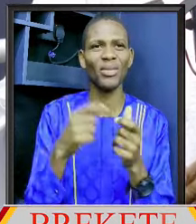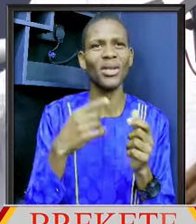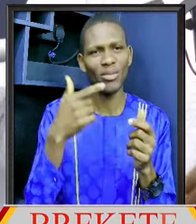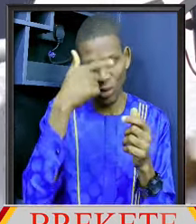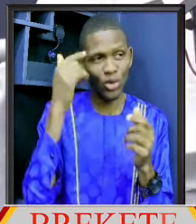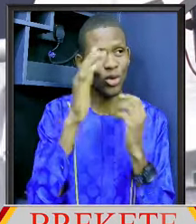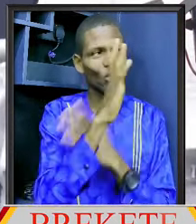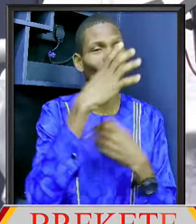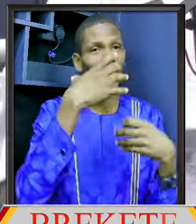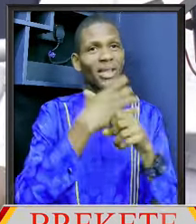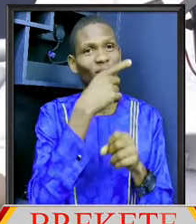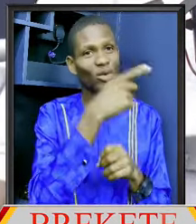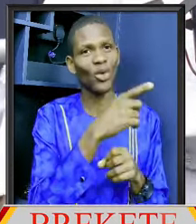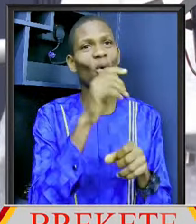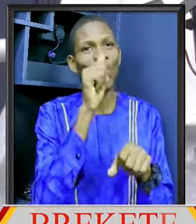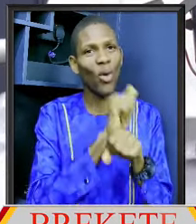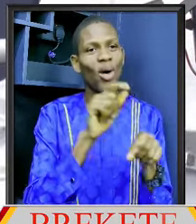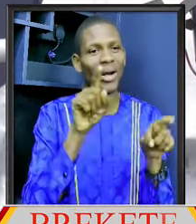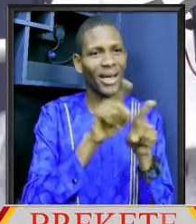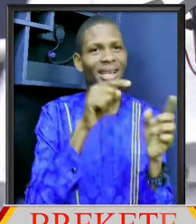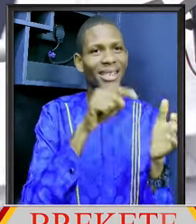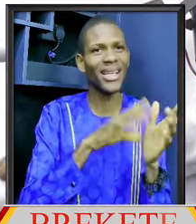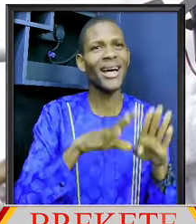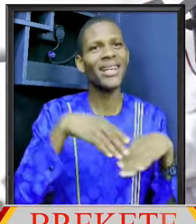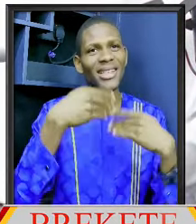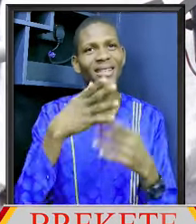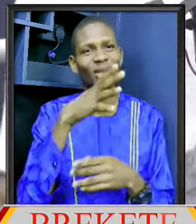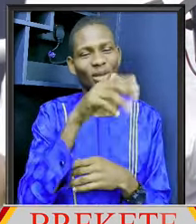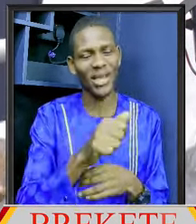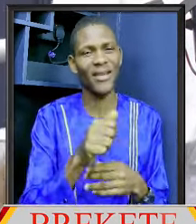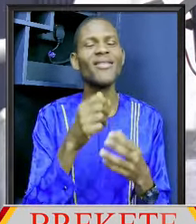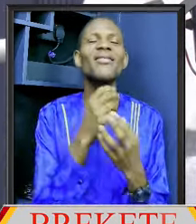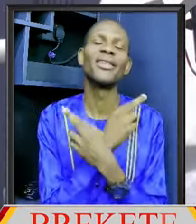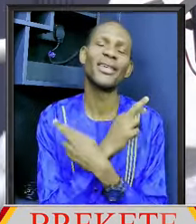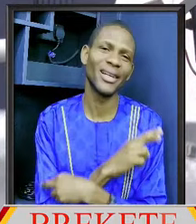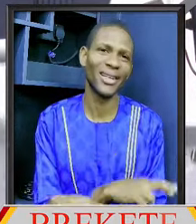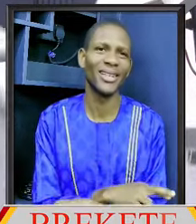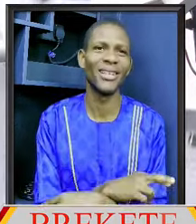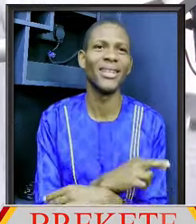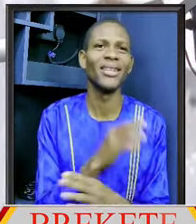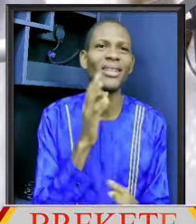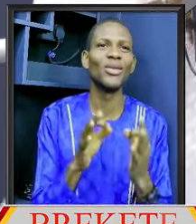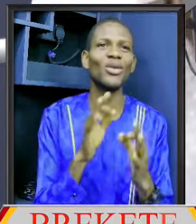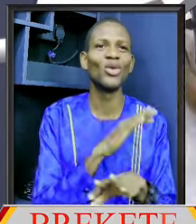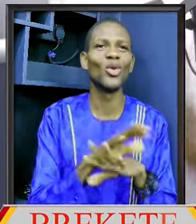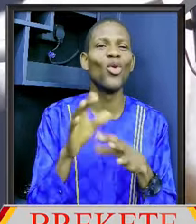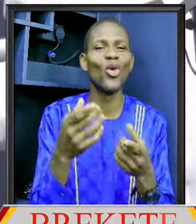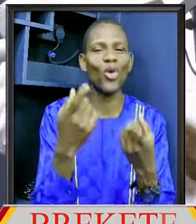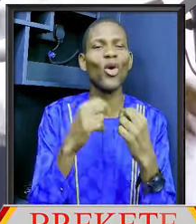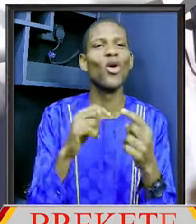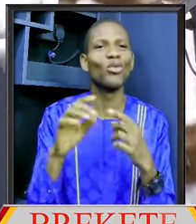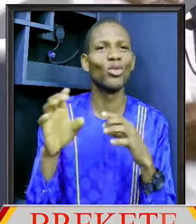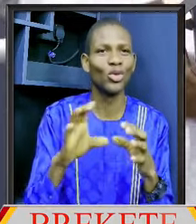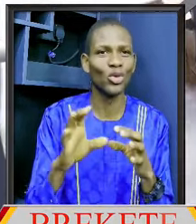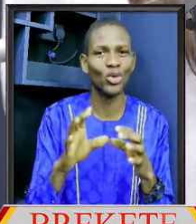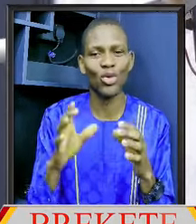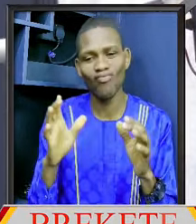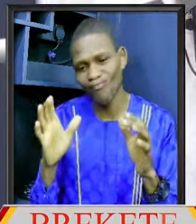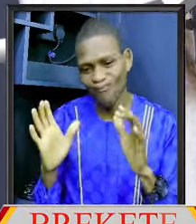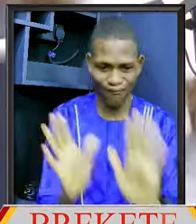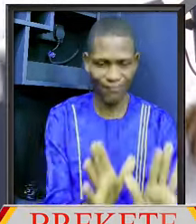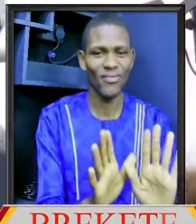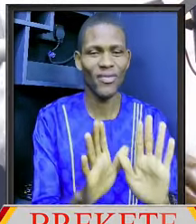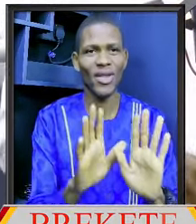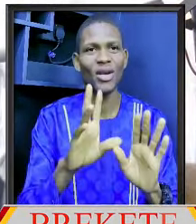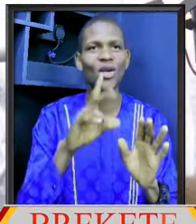create you, say walk like this and then give yourself rest like this. Yeah. If you know can't do, go crash them.